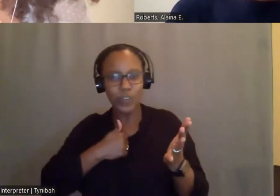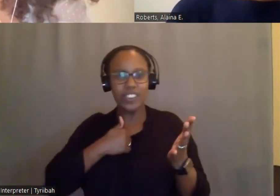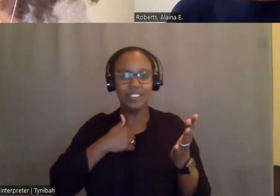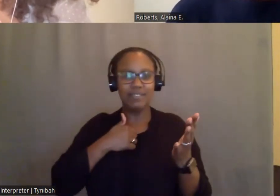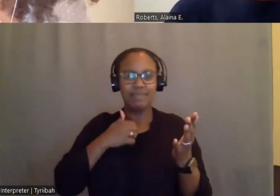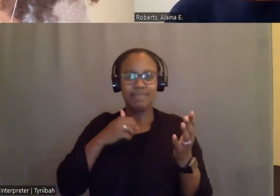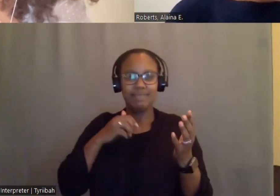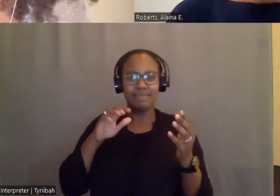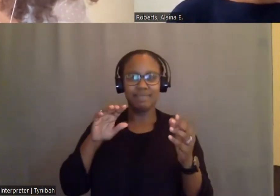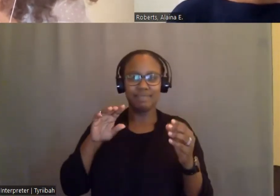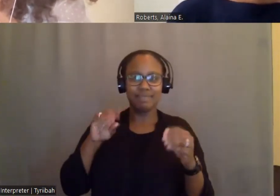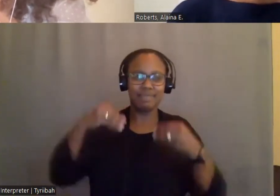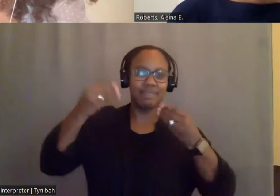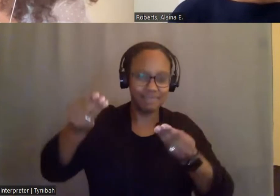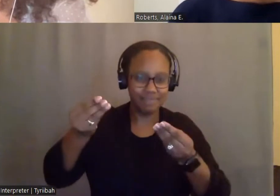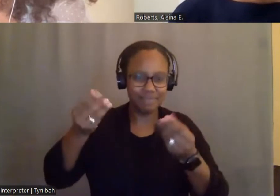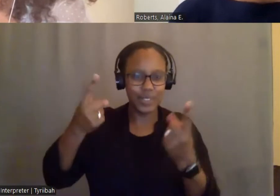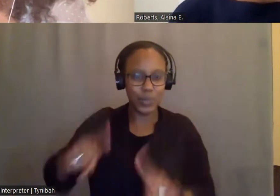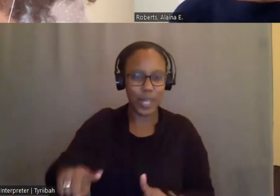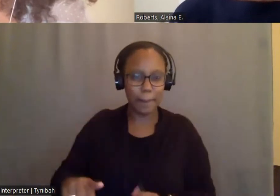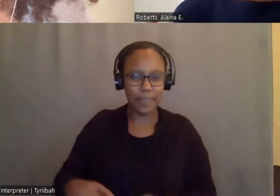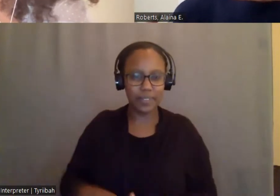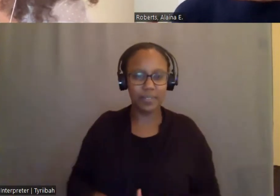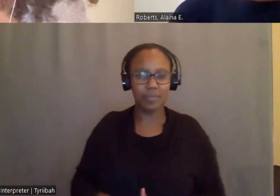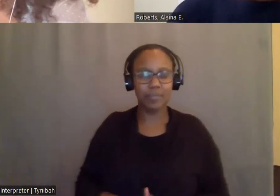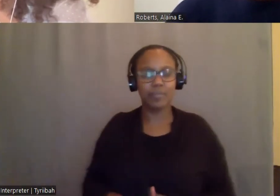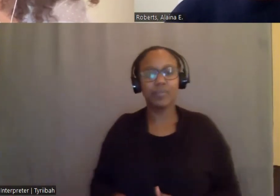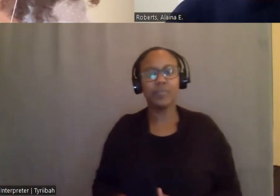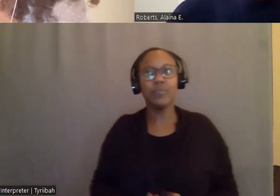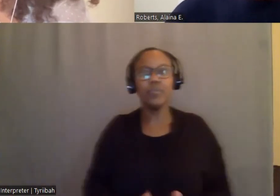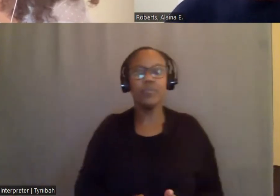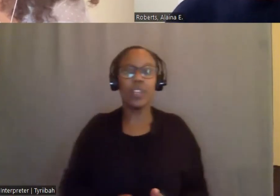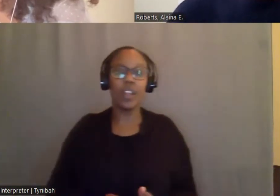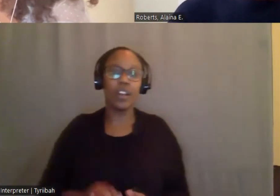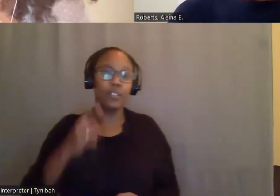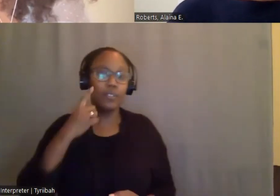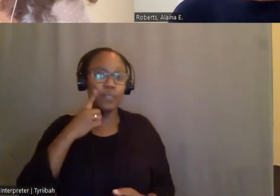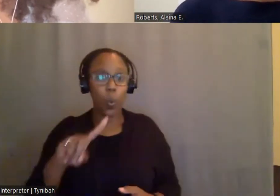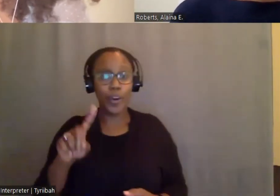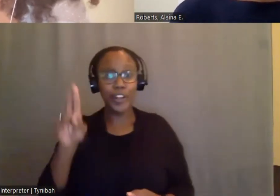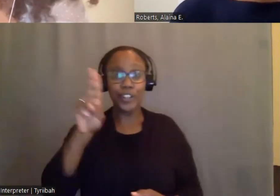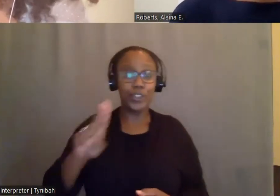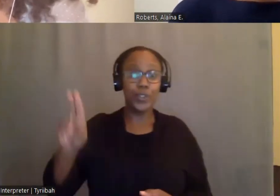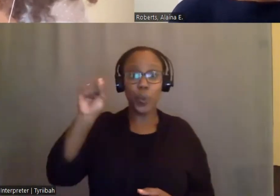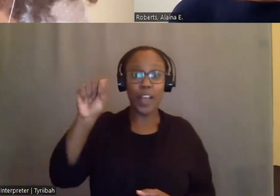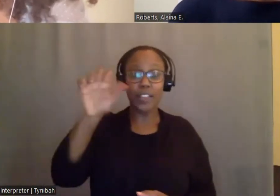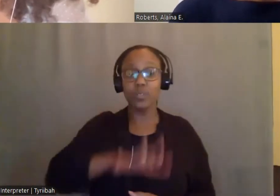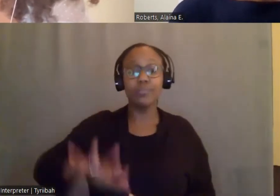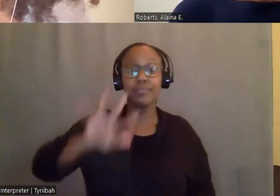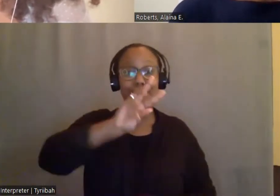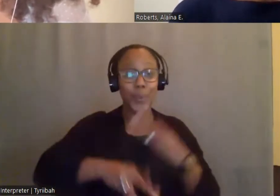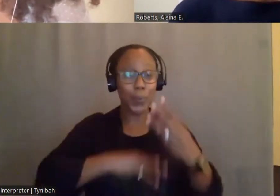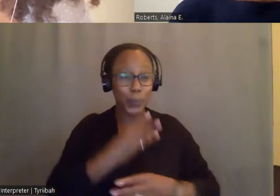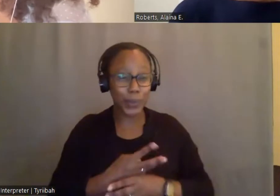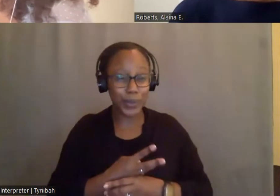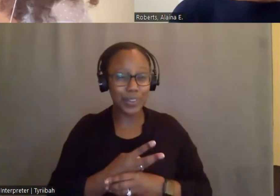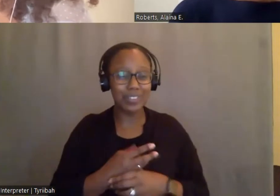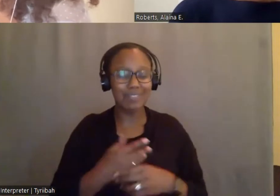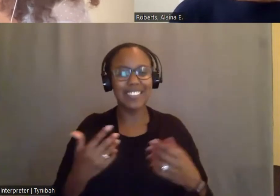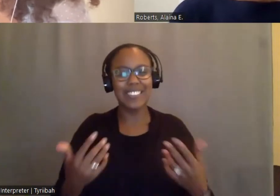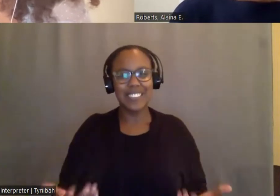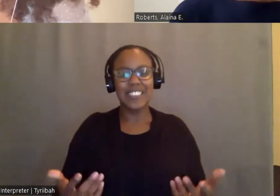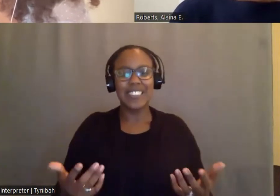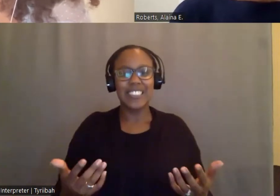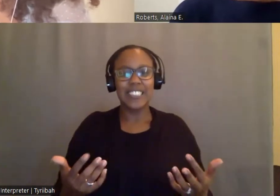Now, as far as what it means for, you know, greater reparations in the United States or across the world, I think it is a clear